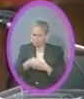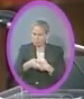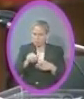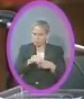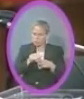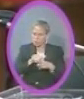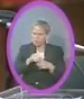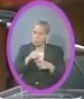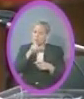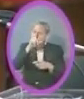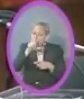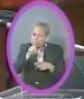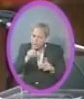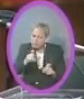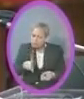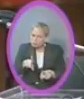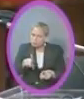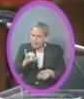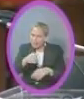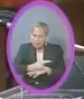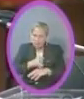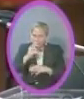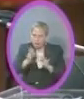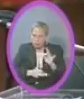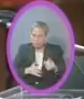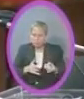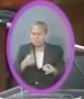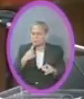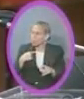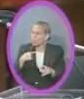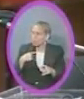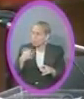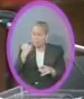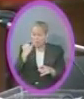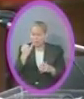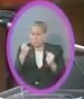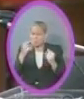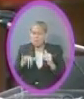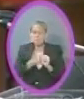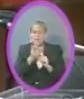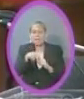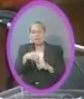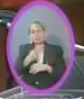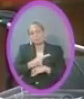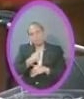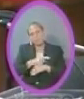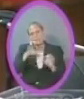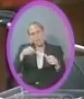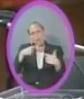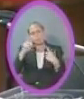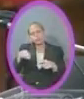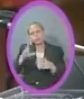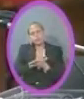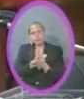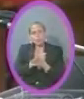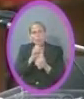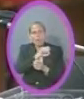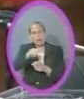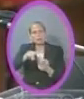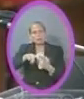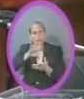day of the actual FSA test. My mom informed me that there are many makeup days that students can take the test after they come back to